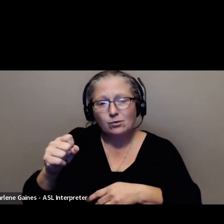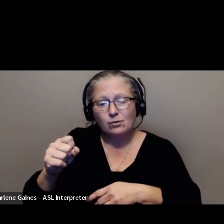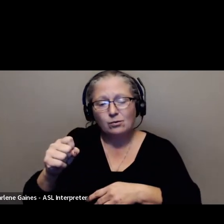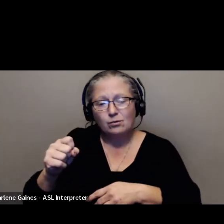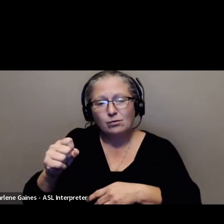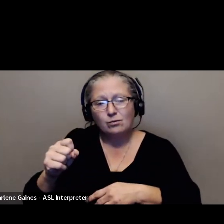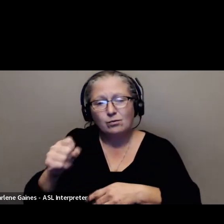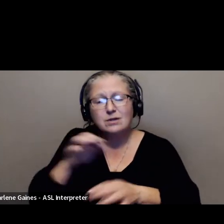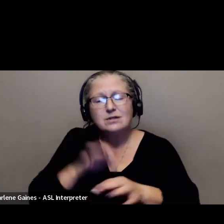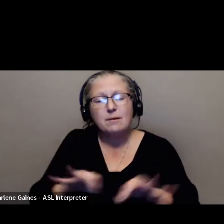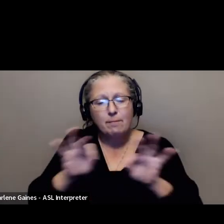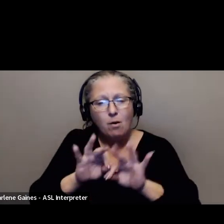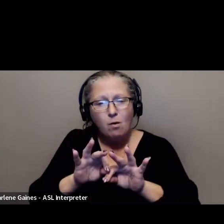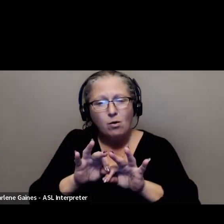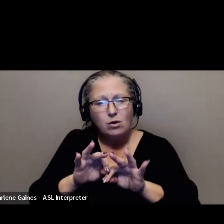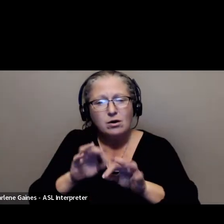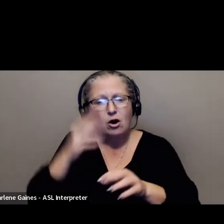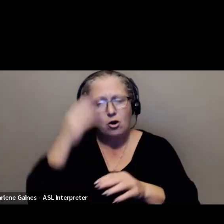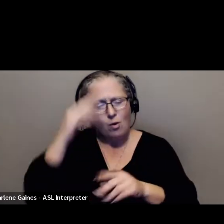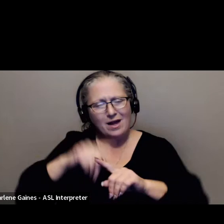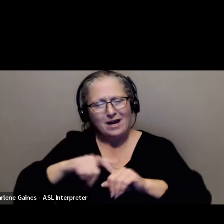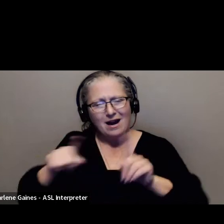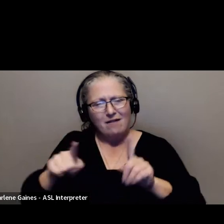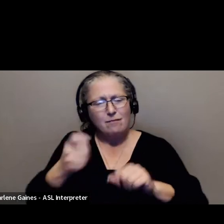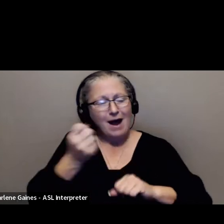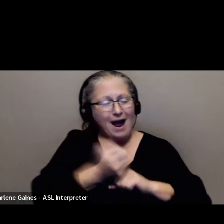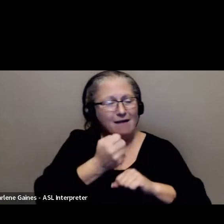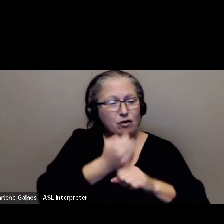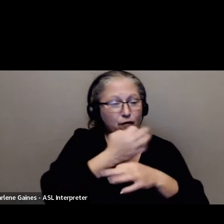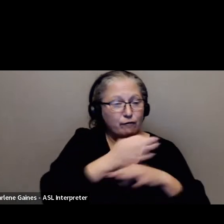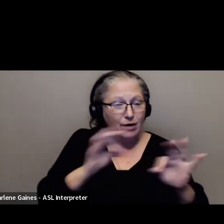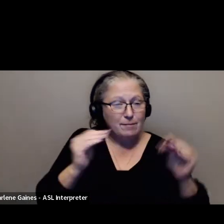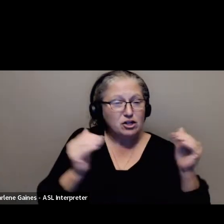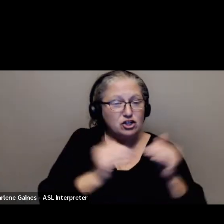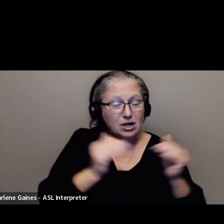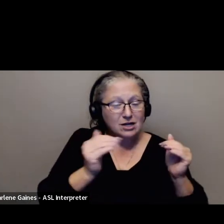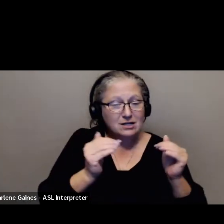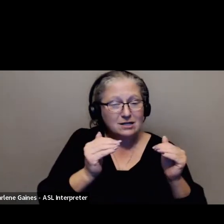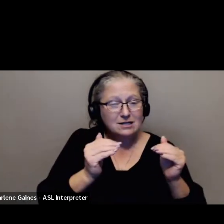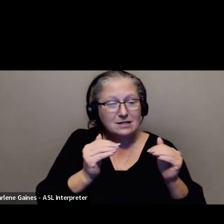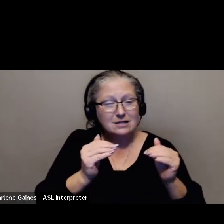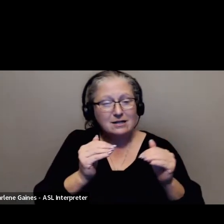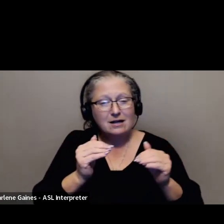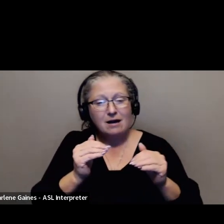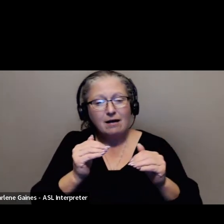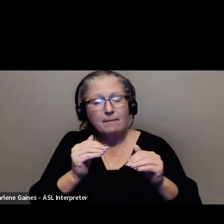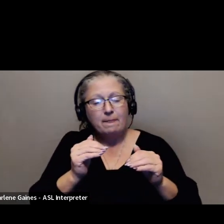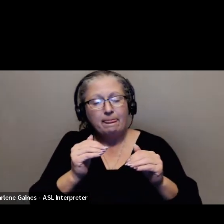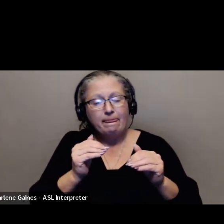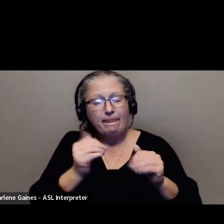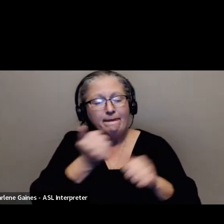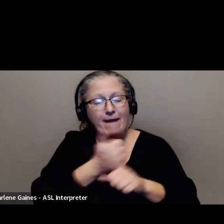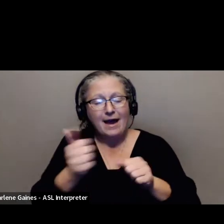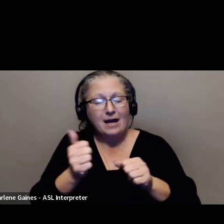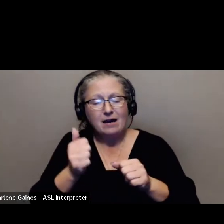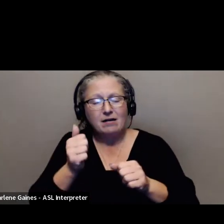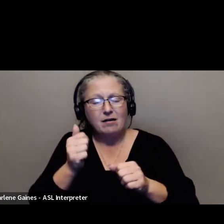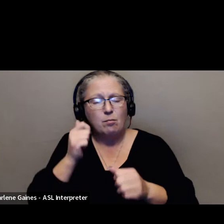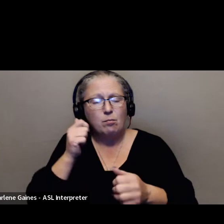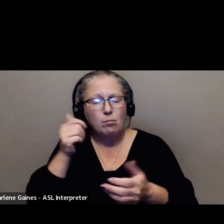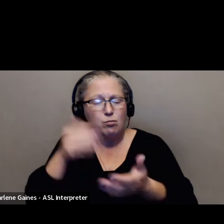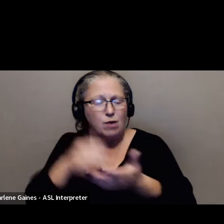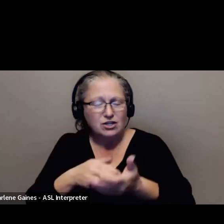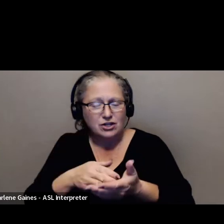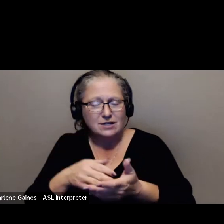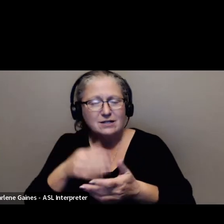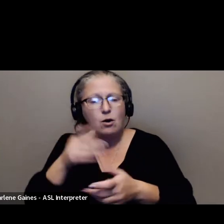is essential to differentiate between advocating for freedom and justice and any form of prejudice. Let